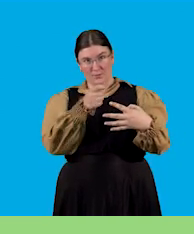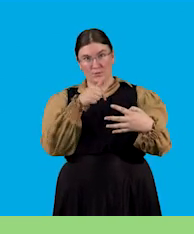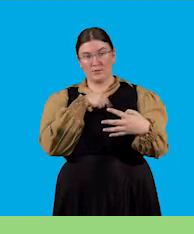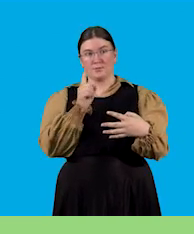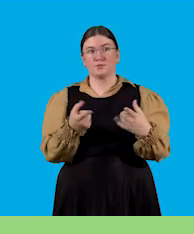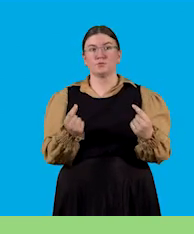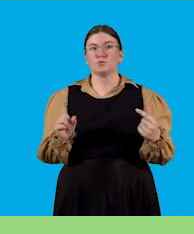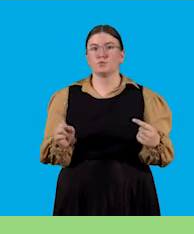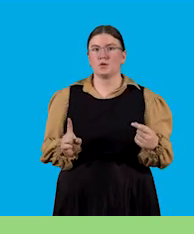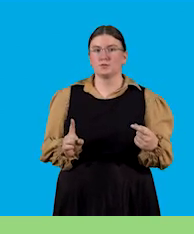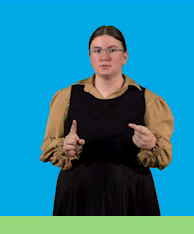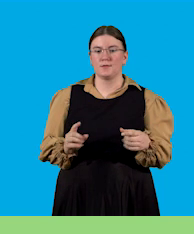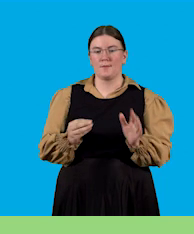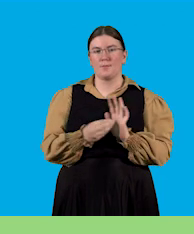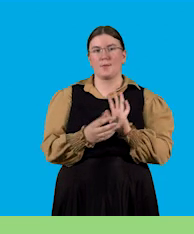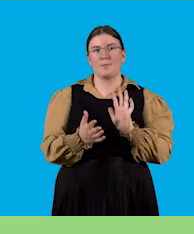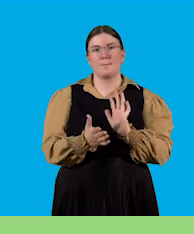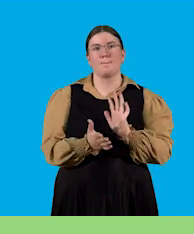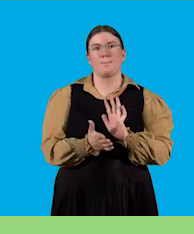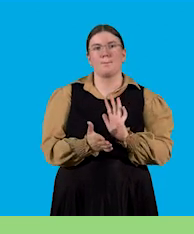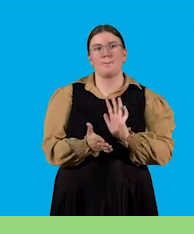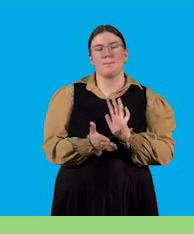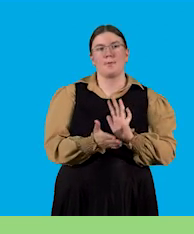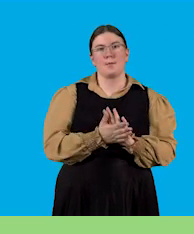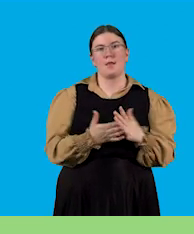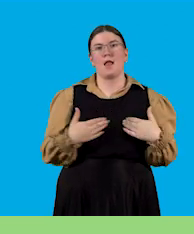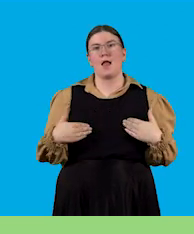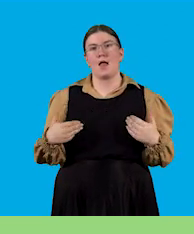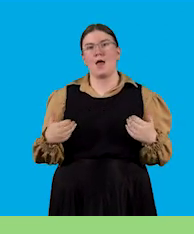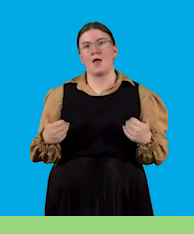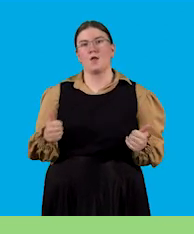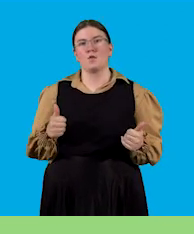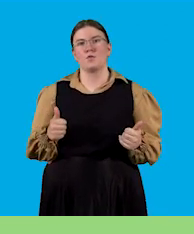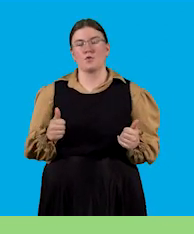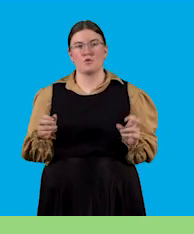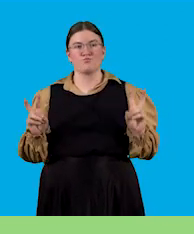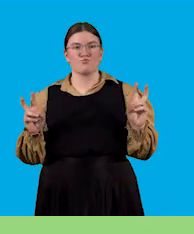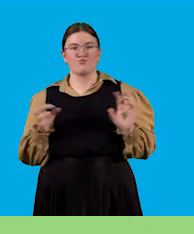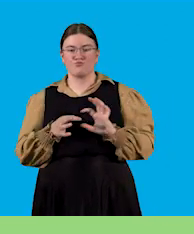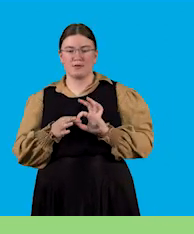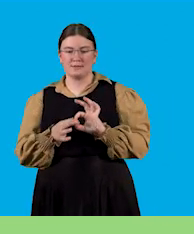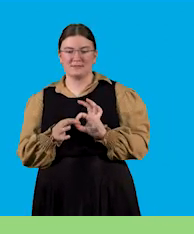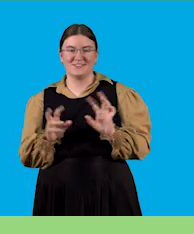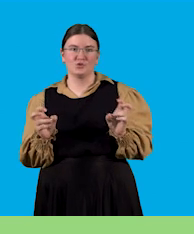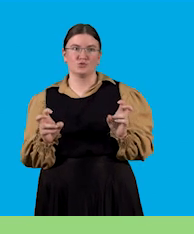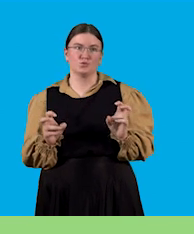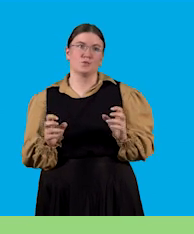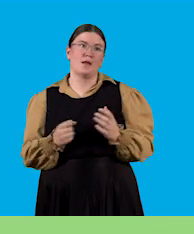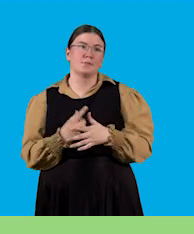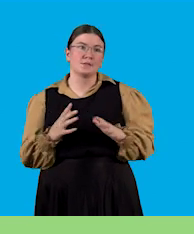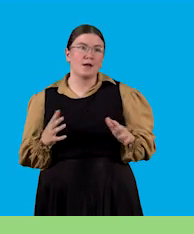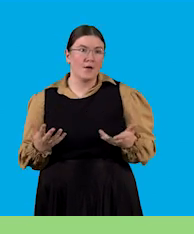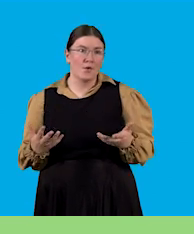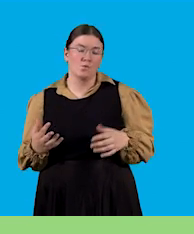health-related issue and what the results of this health issue, the results of